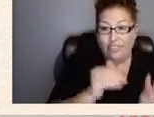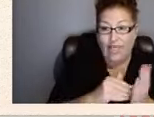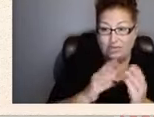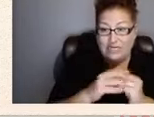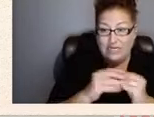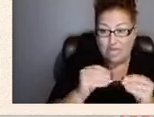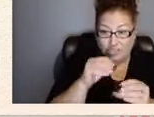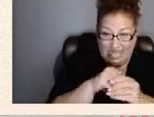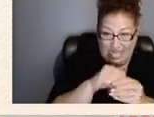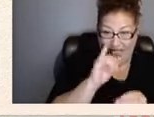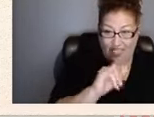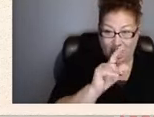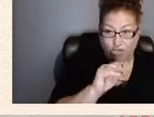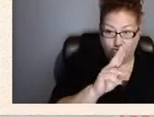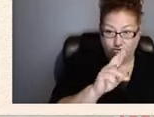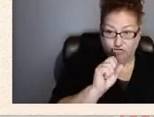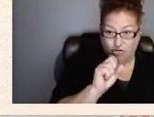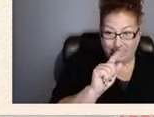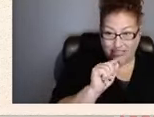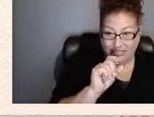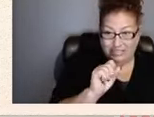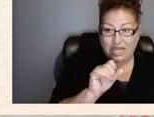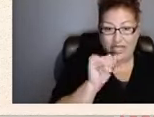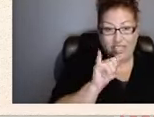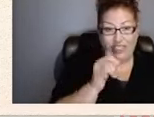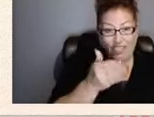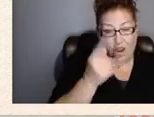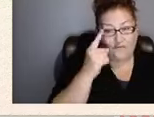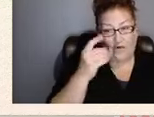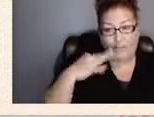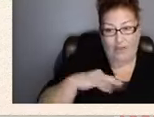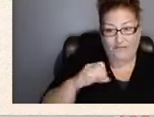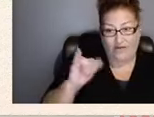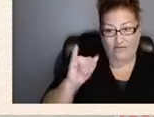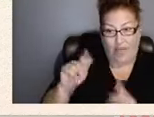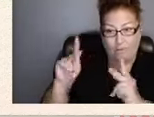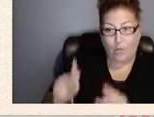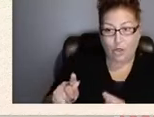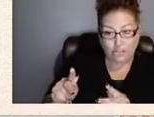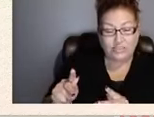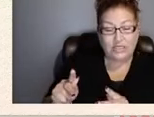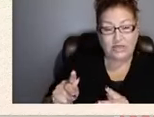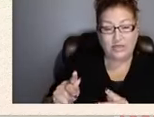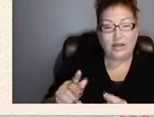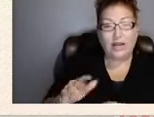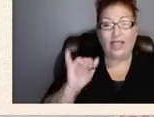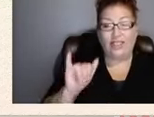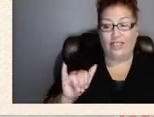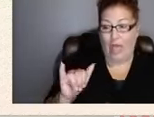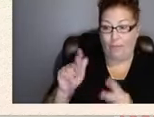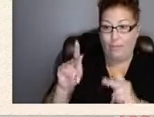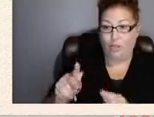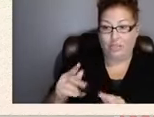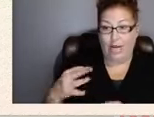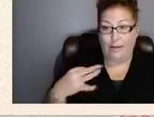needs trust there for the benefit of the individual, and that individual applies for